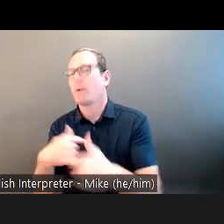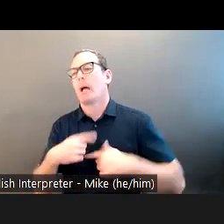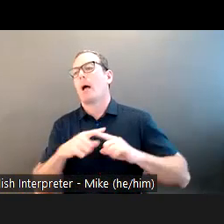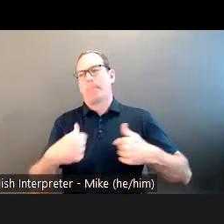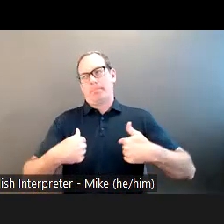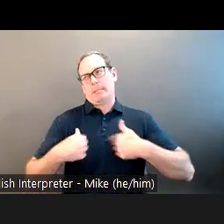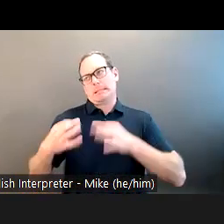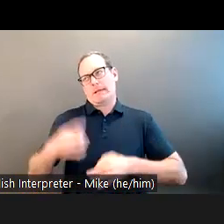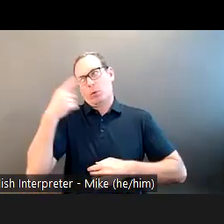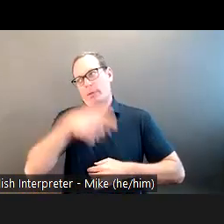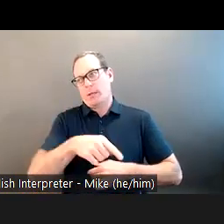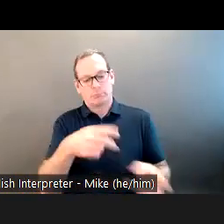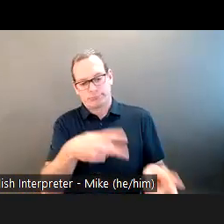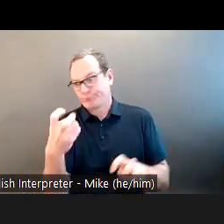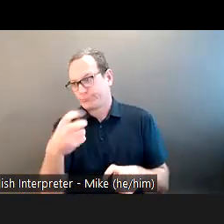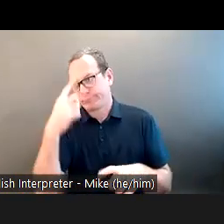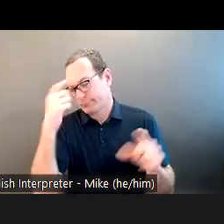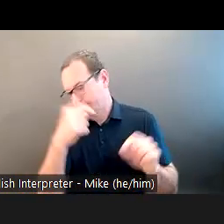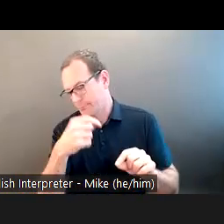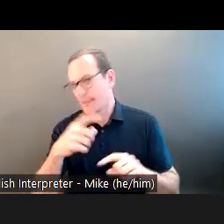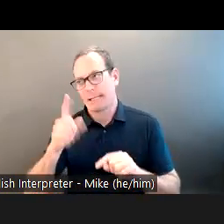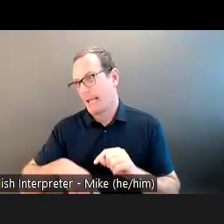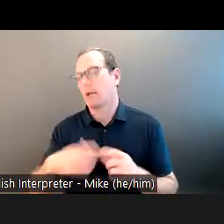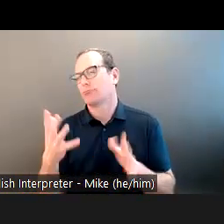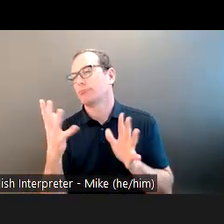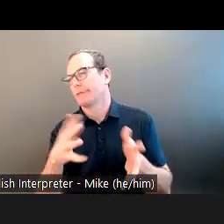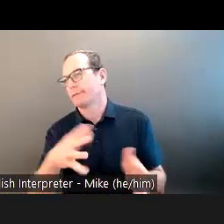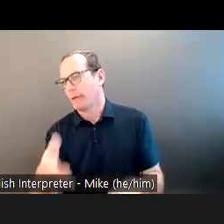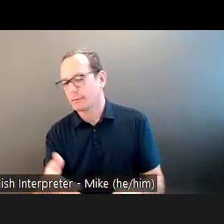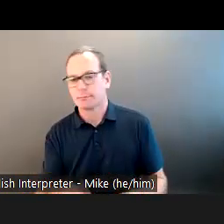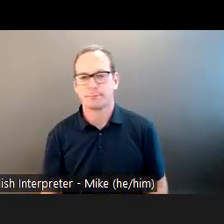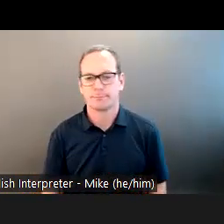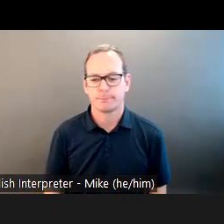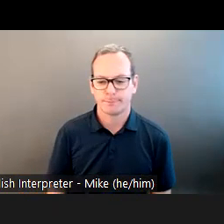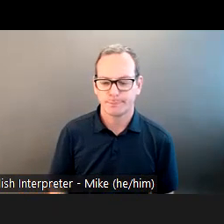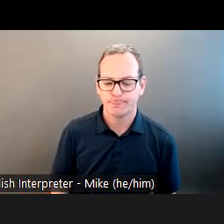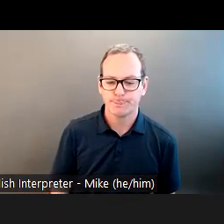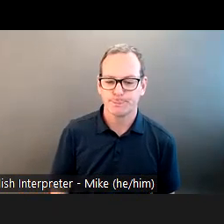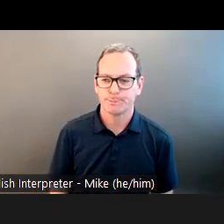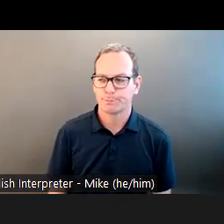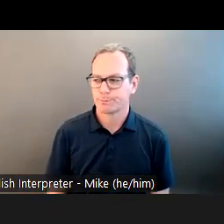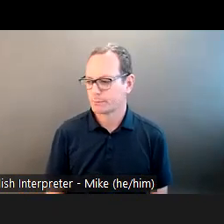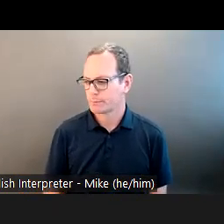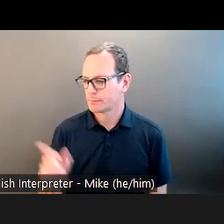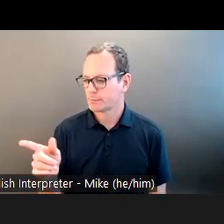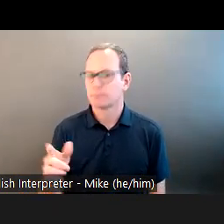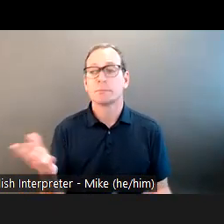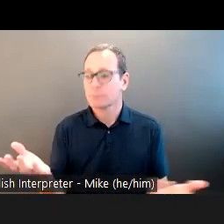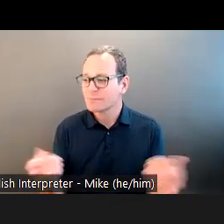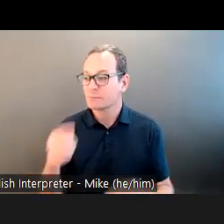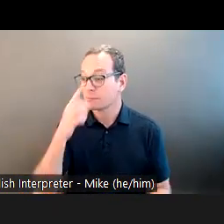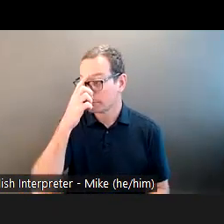little bit. In general terms, if your POA meets the requirements of where you've either come from or